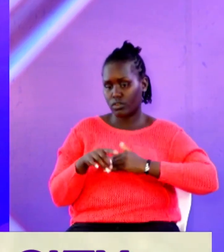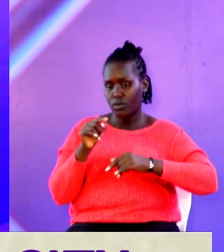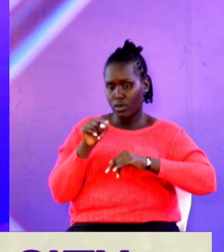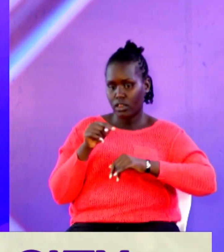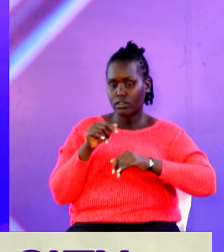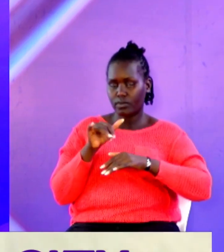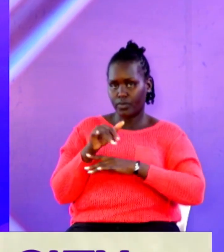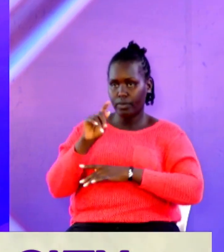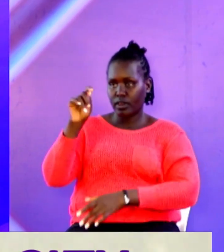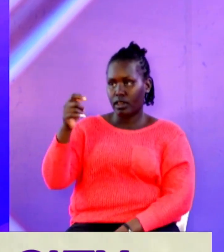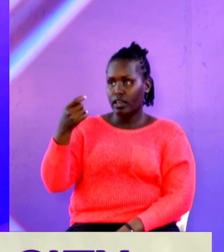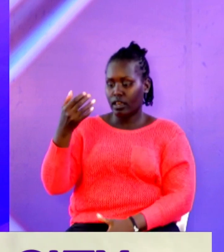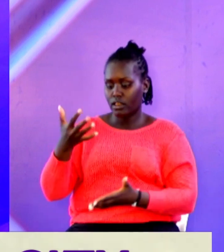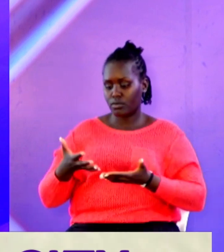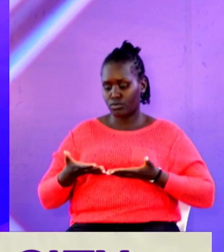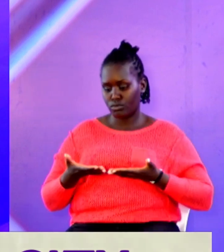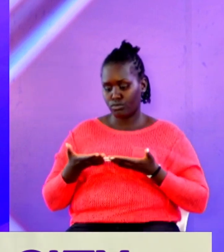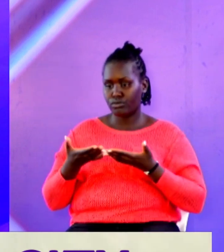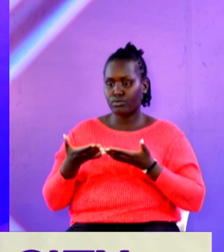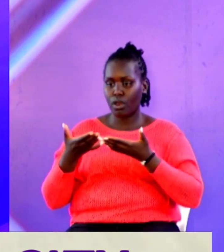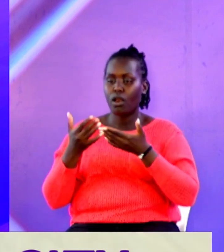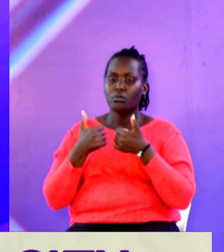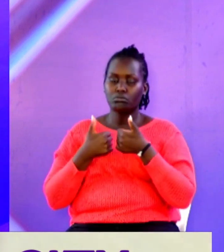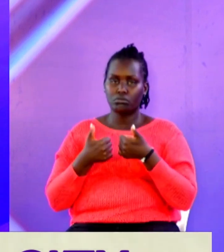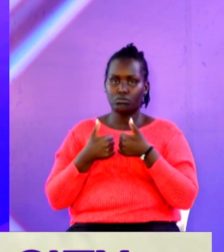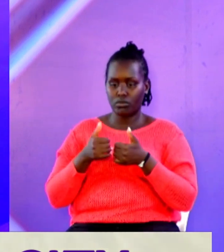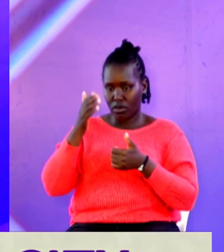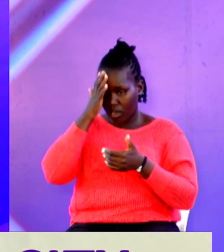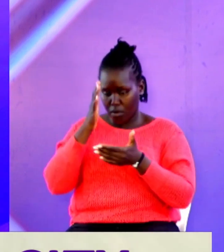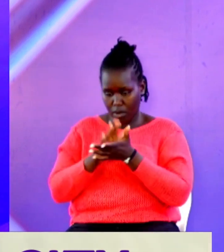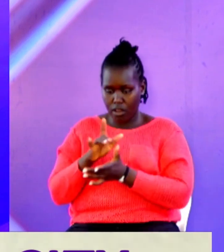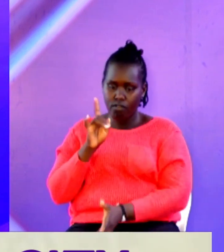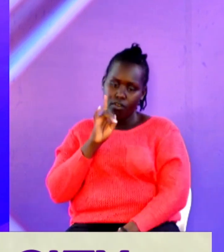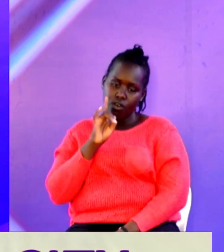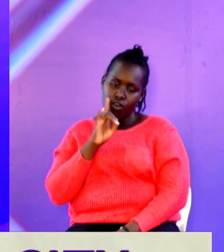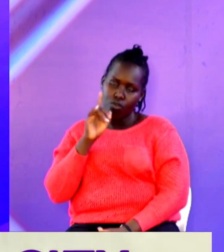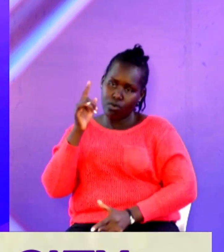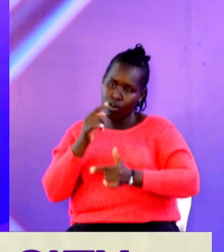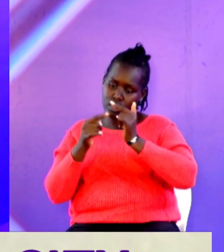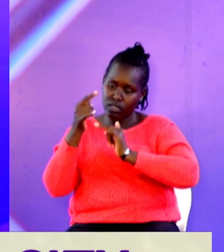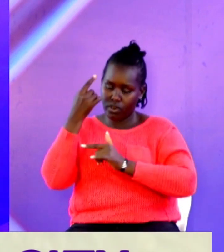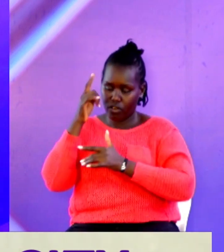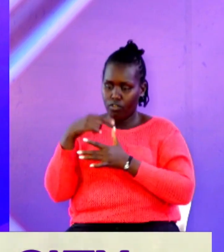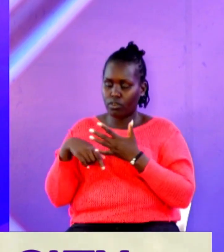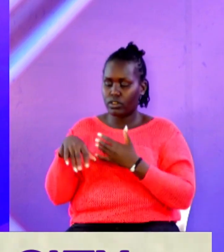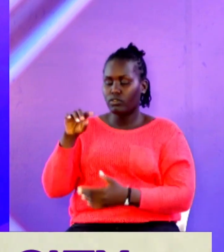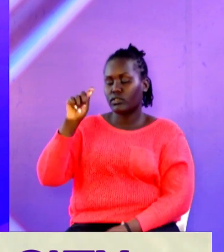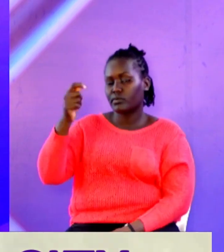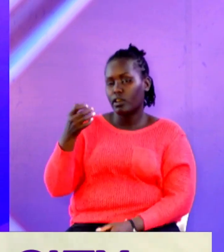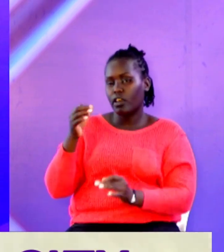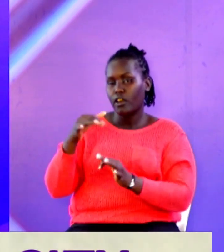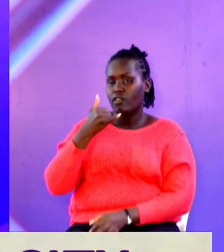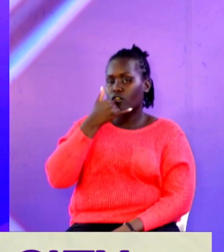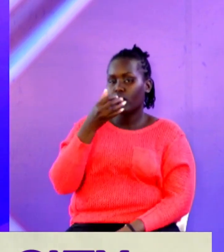results, Kenya have been improving so very well, and I believe tomorrow is a win for Kenya, if I'm not wrong.